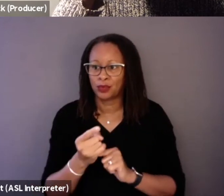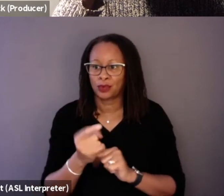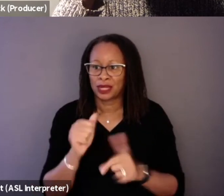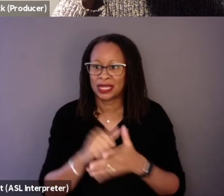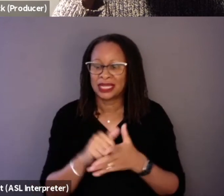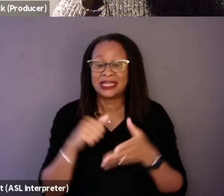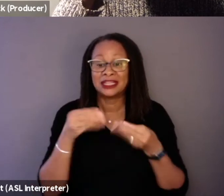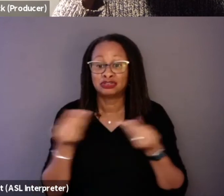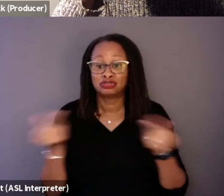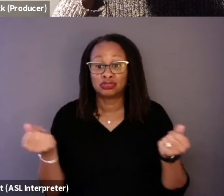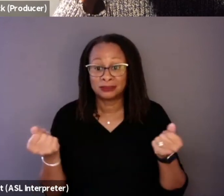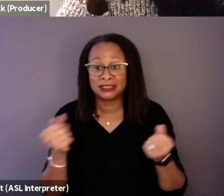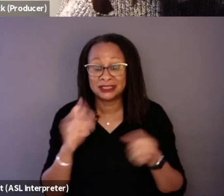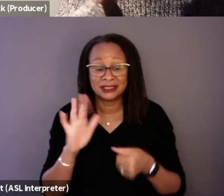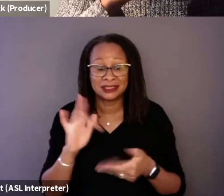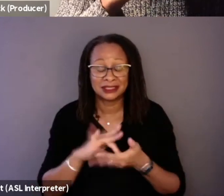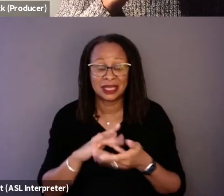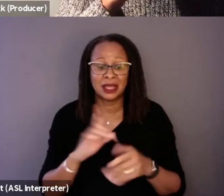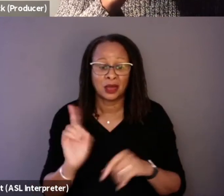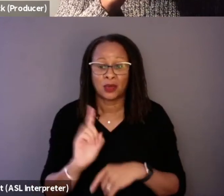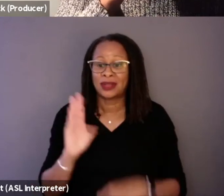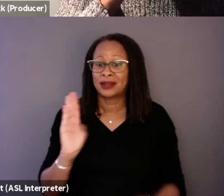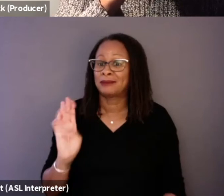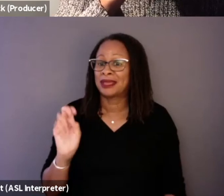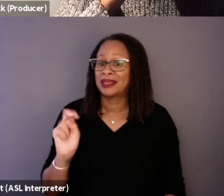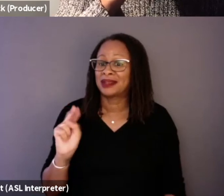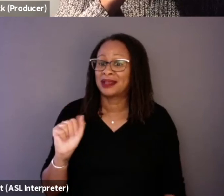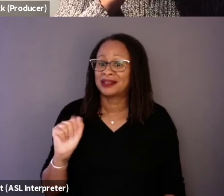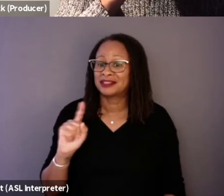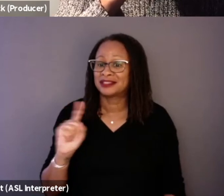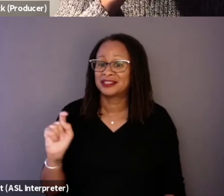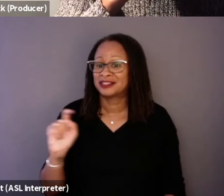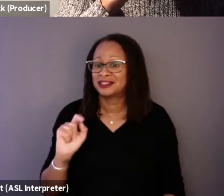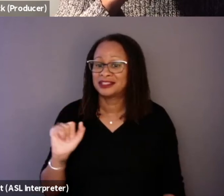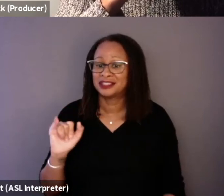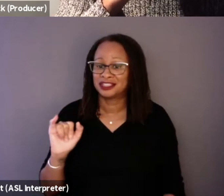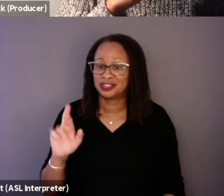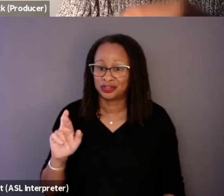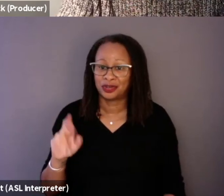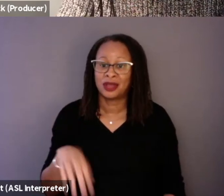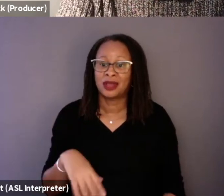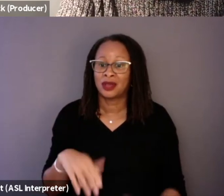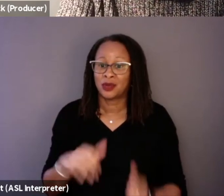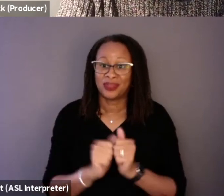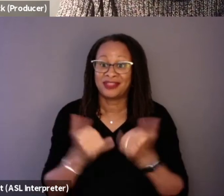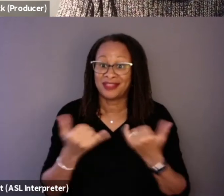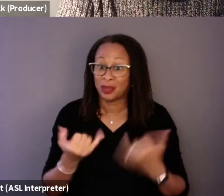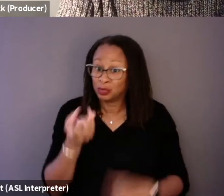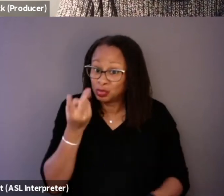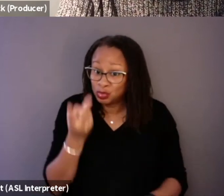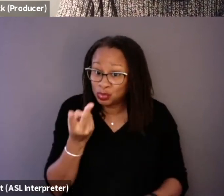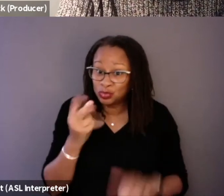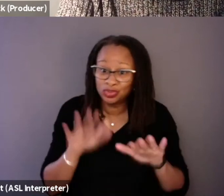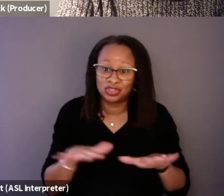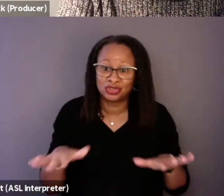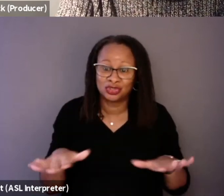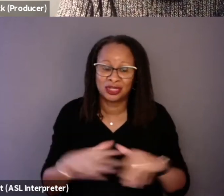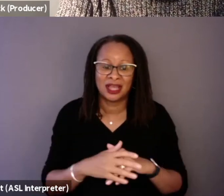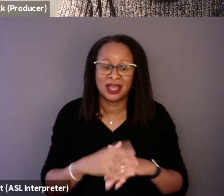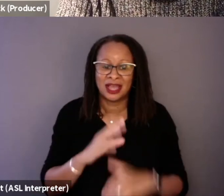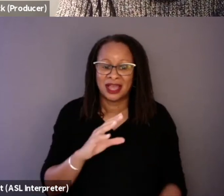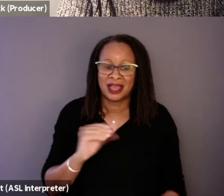treatment center when Benazir arrives with now 2 children. Yeah. And actually Shaista looks